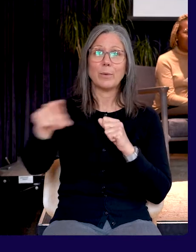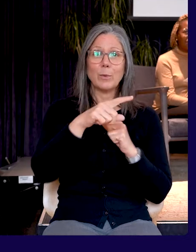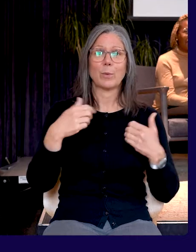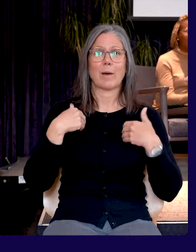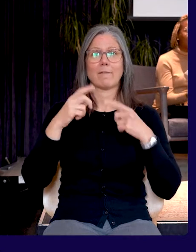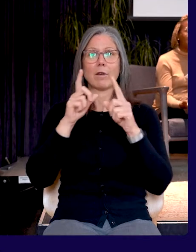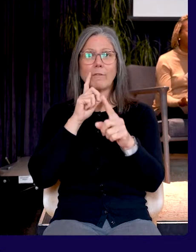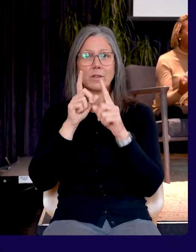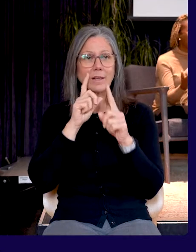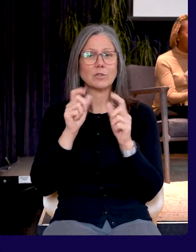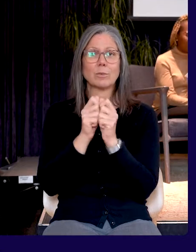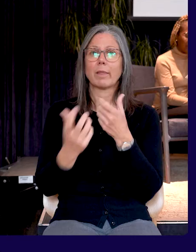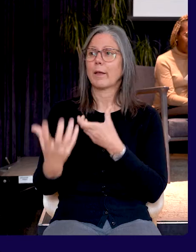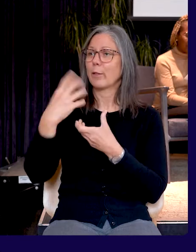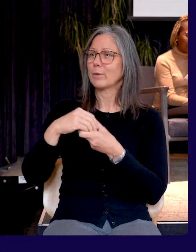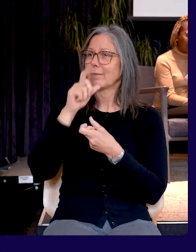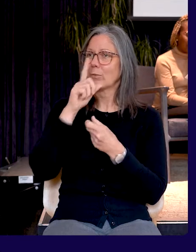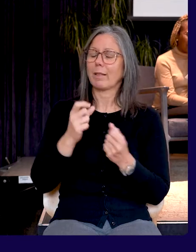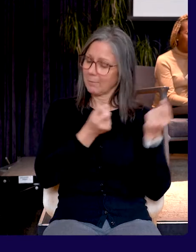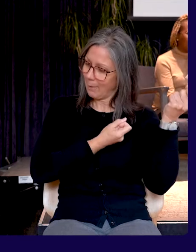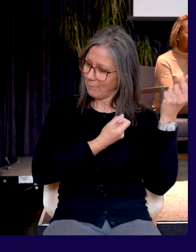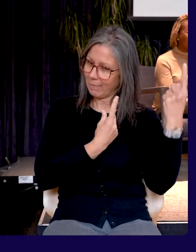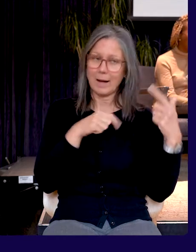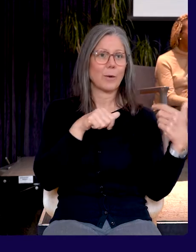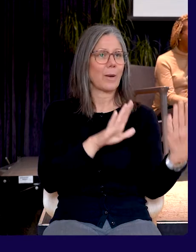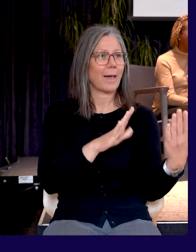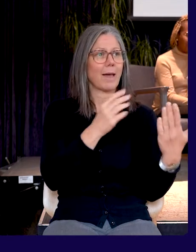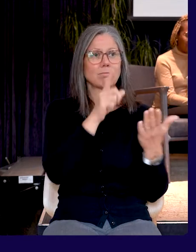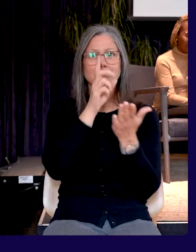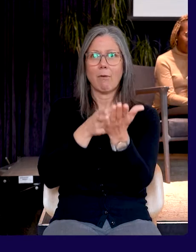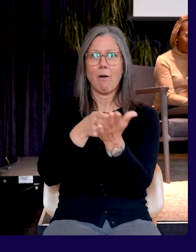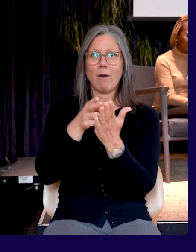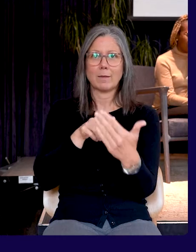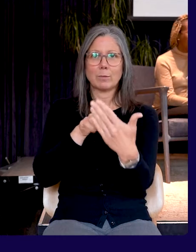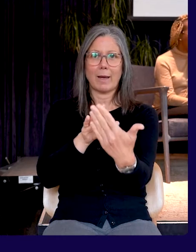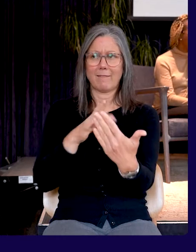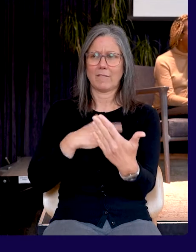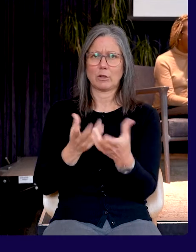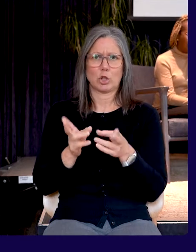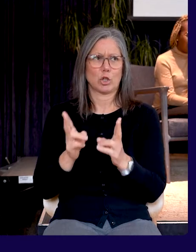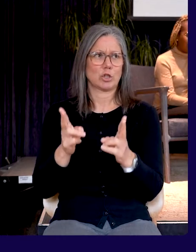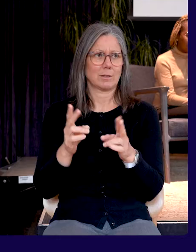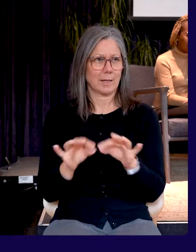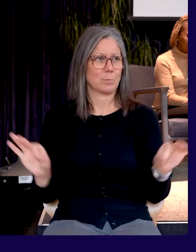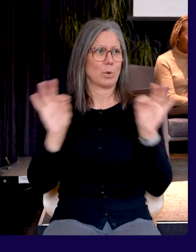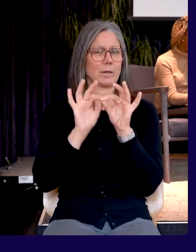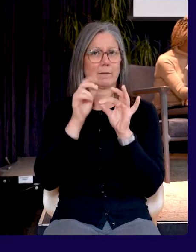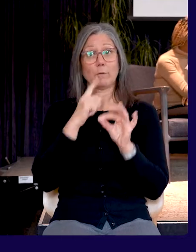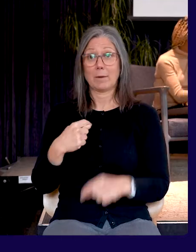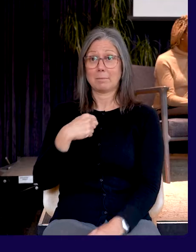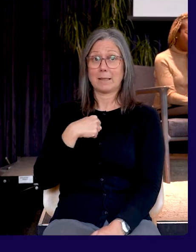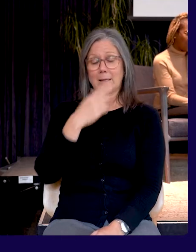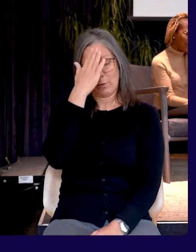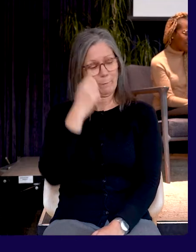this conversation in an inclusive and really empathetic way, and an honest way that feels very urgent and important to me, and I